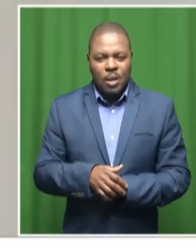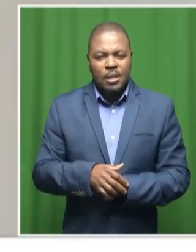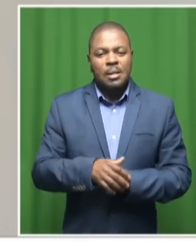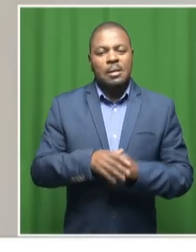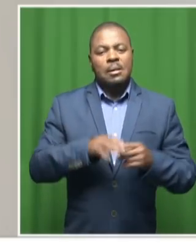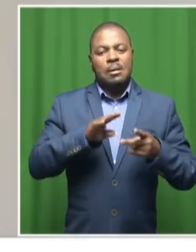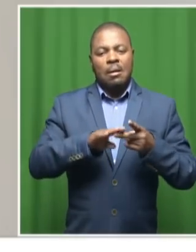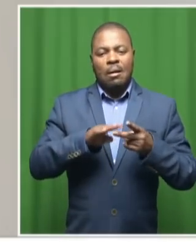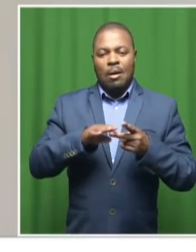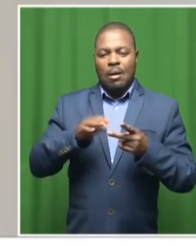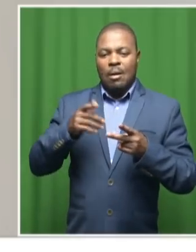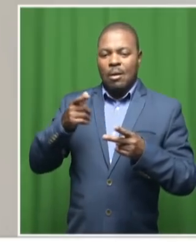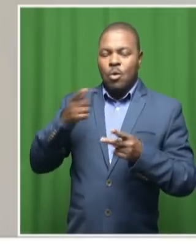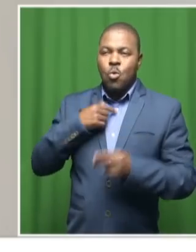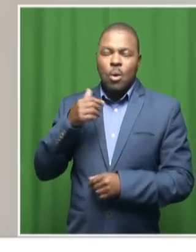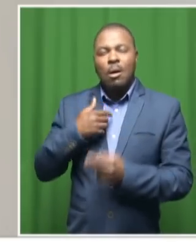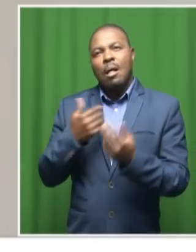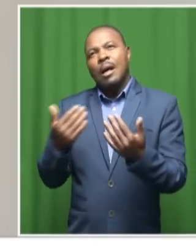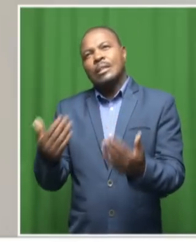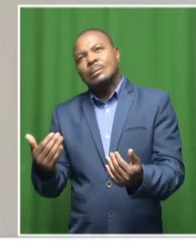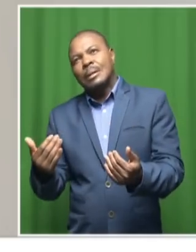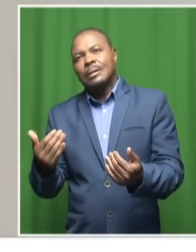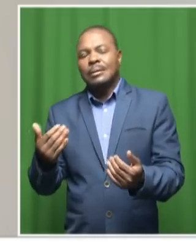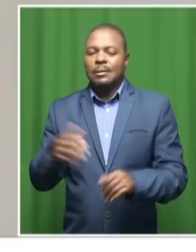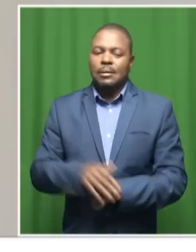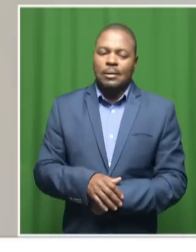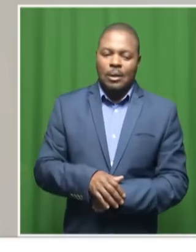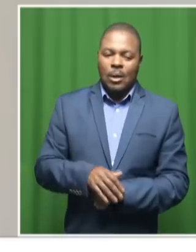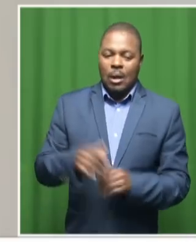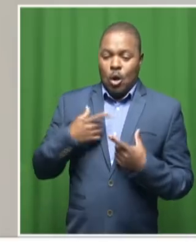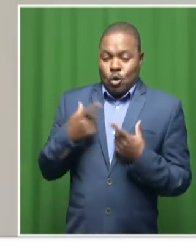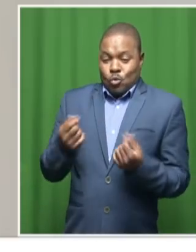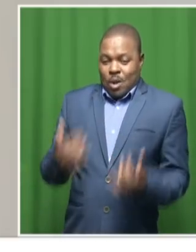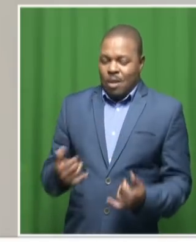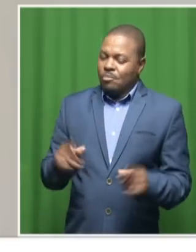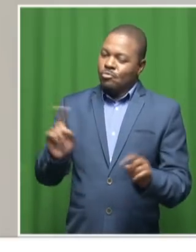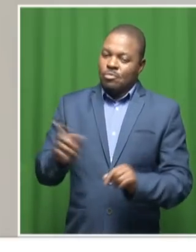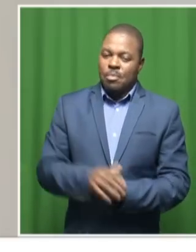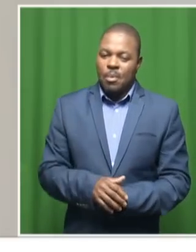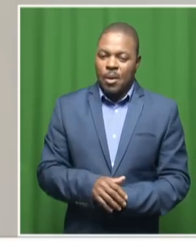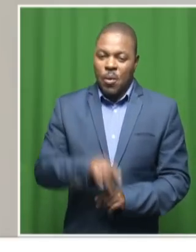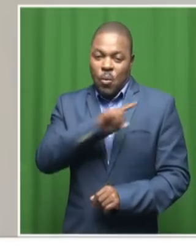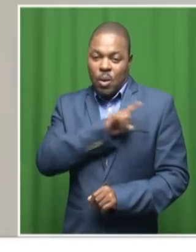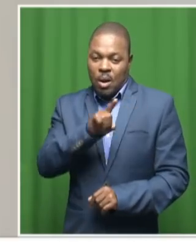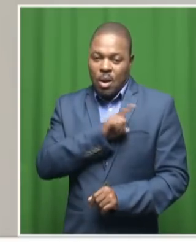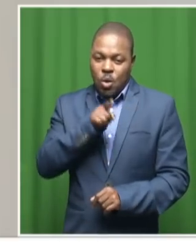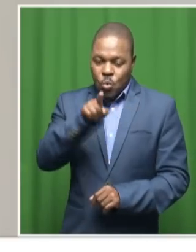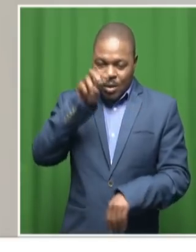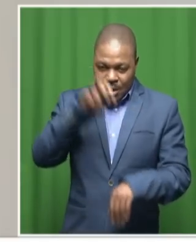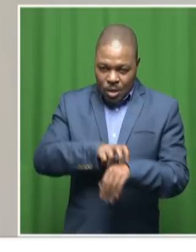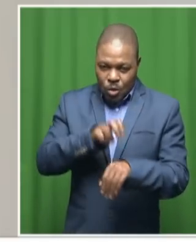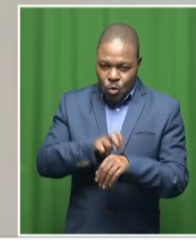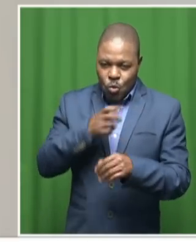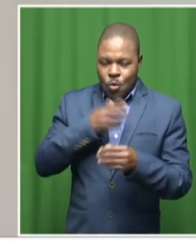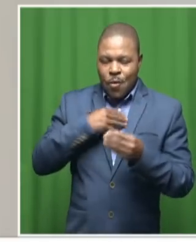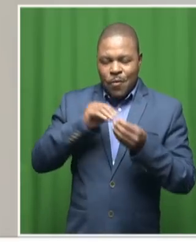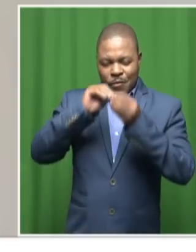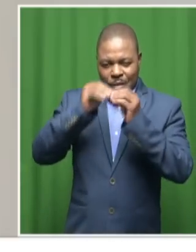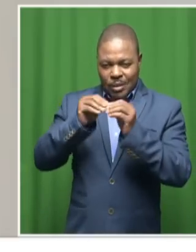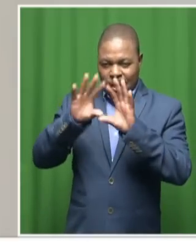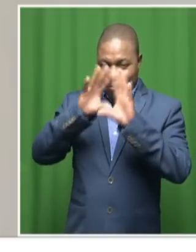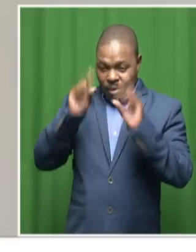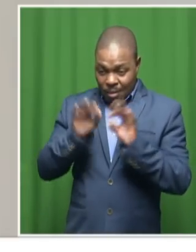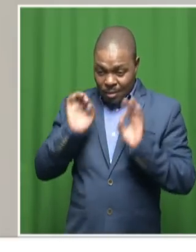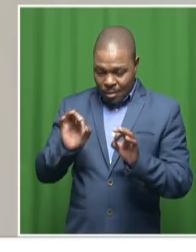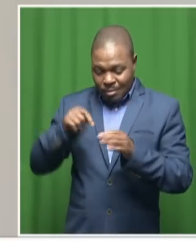pie in the sky to try and estimate what will happen 5, 10, and 15 years down the road. Mm-hmm. What you do is you fix your envelope and you work